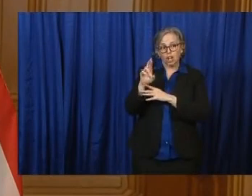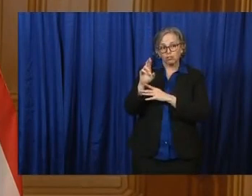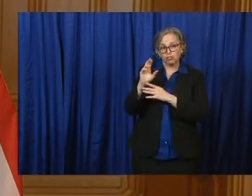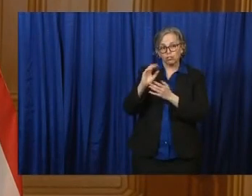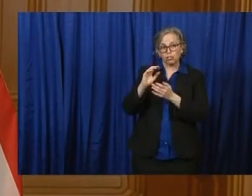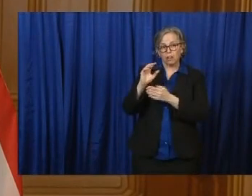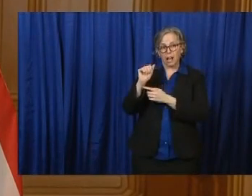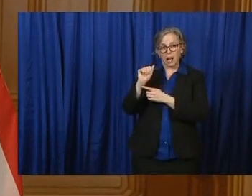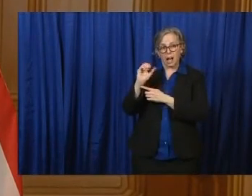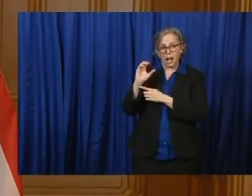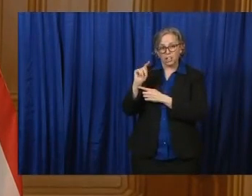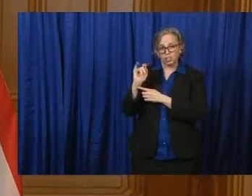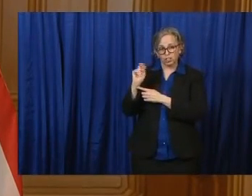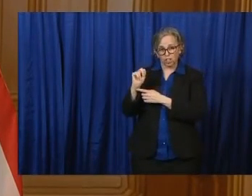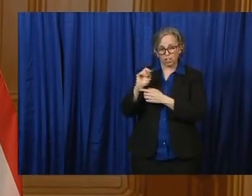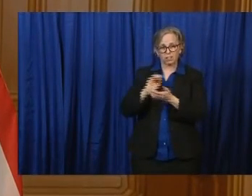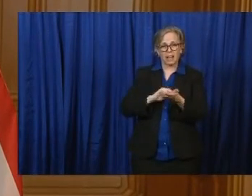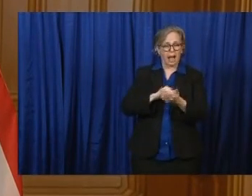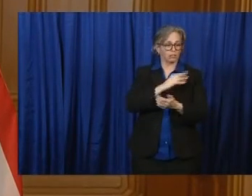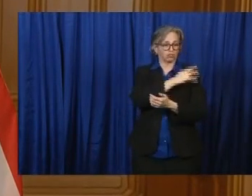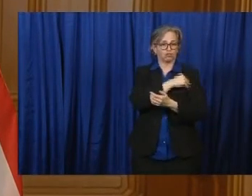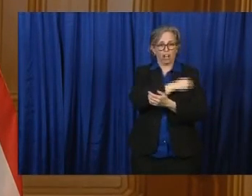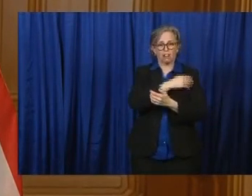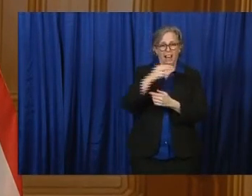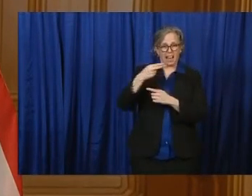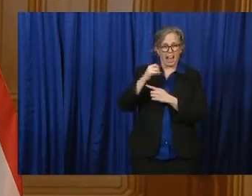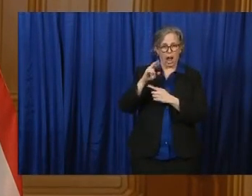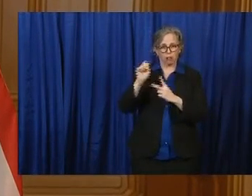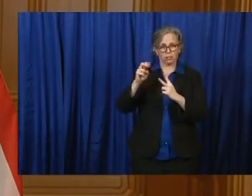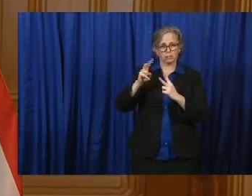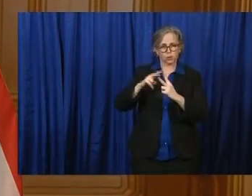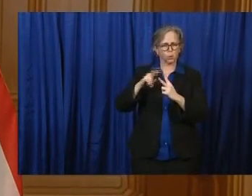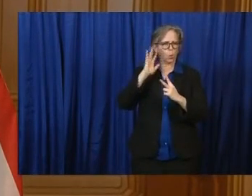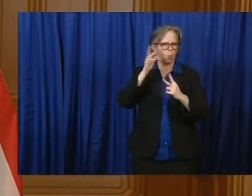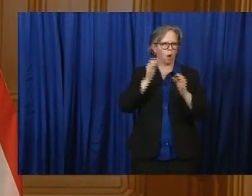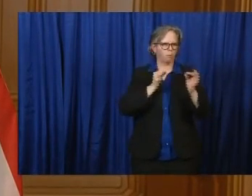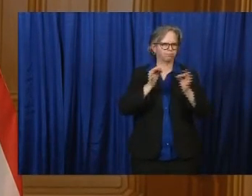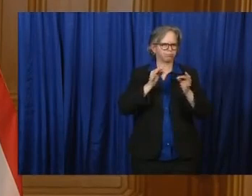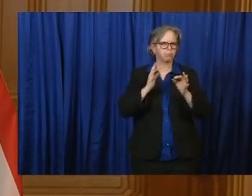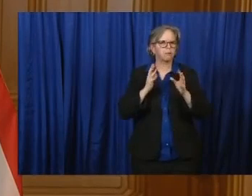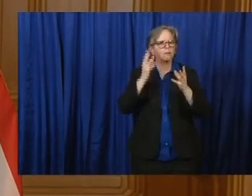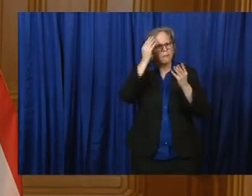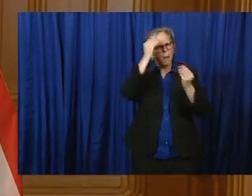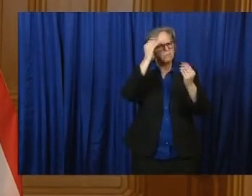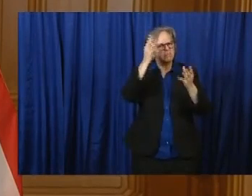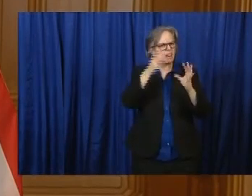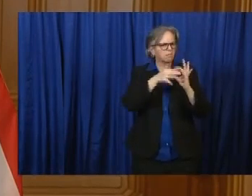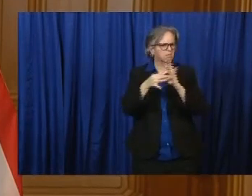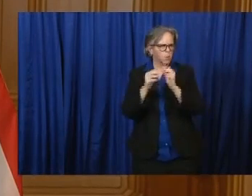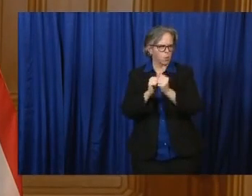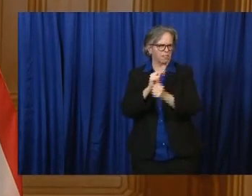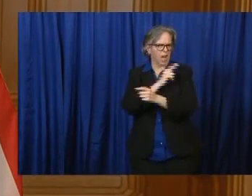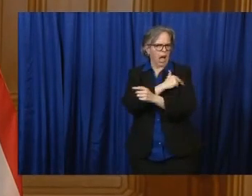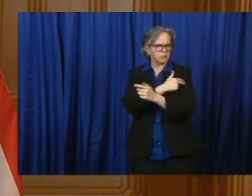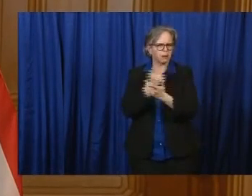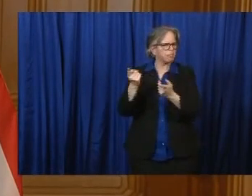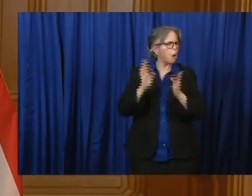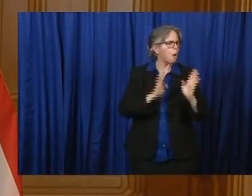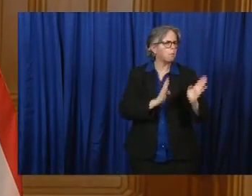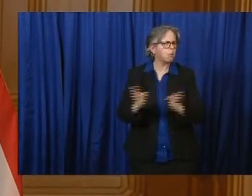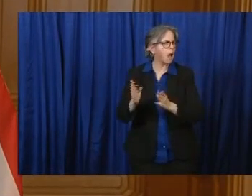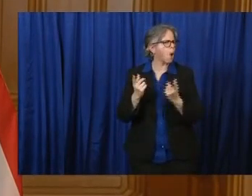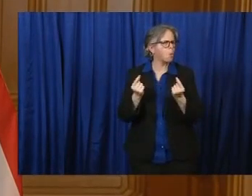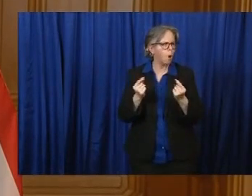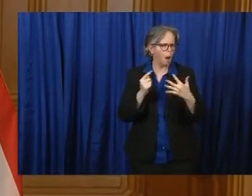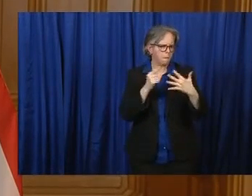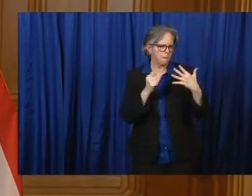you all an update in regard to our hospital build-out and what our plans are, how that progress is moving forward.